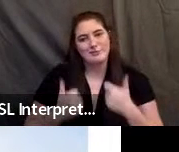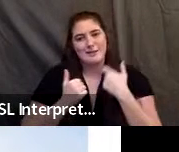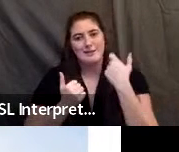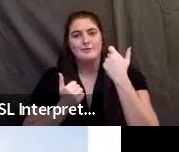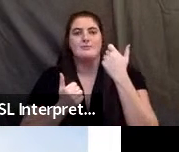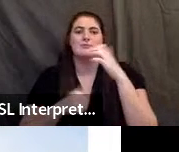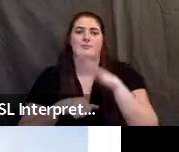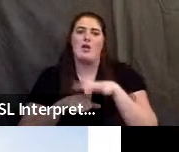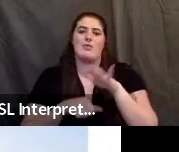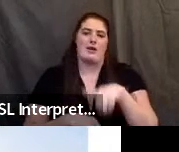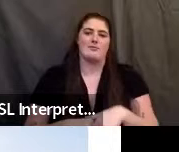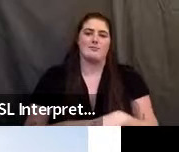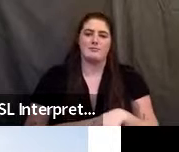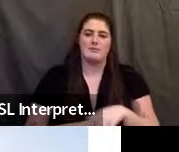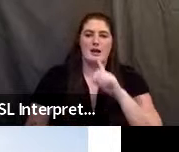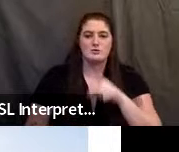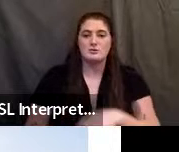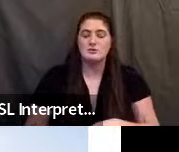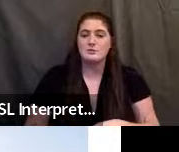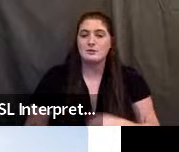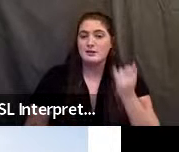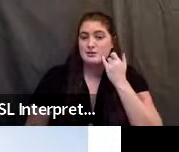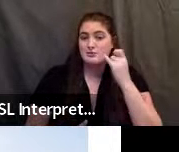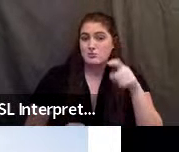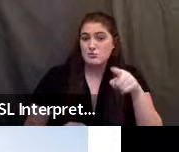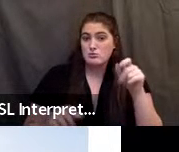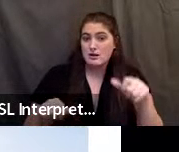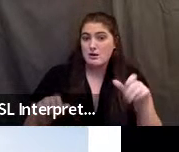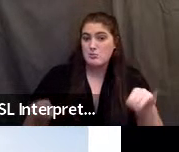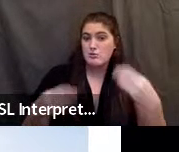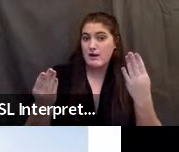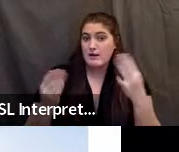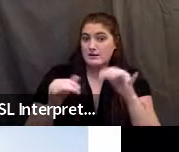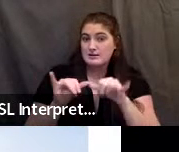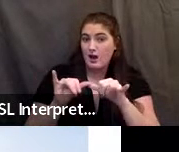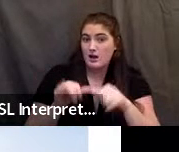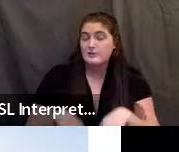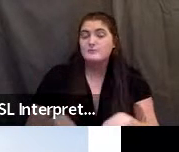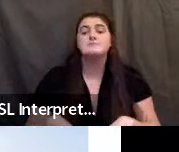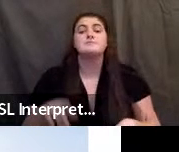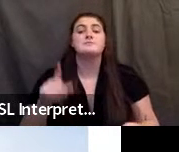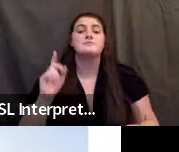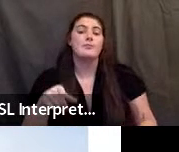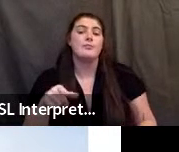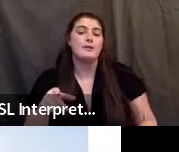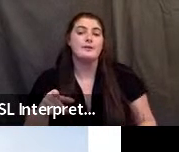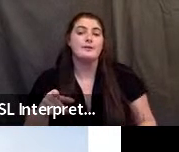Absolutely. But I don't know, Michi, if you could provide the. Yeah, of course. So